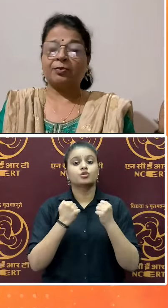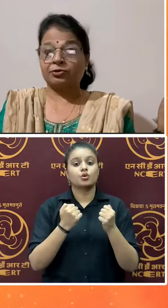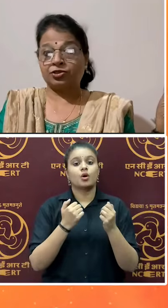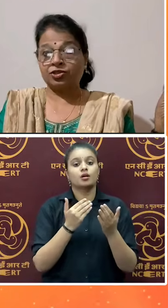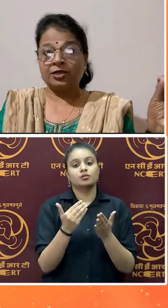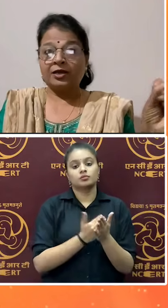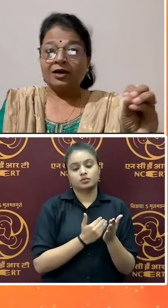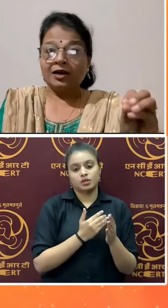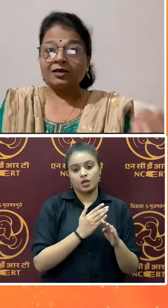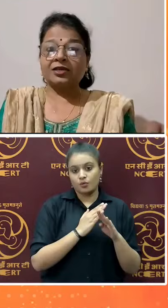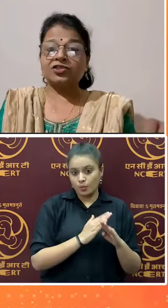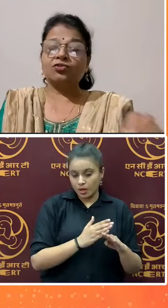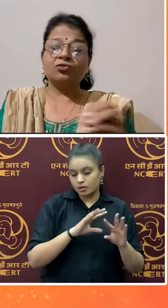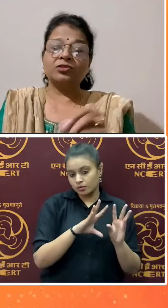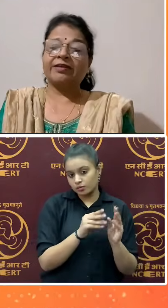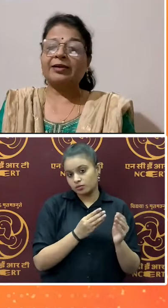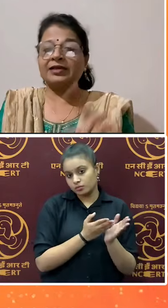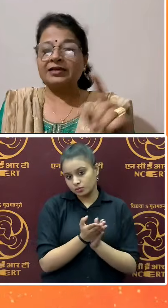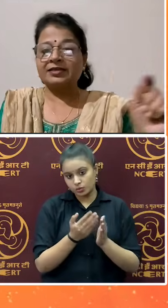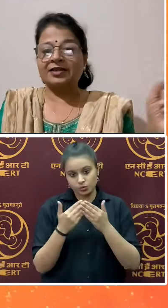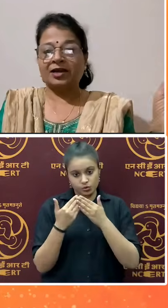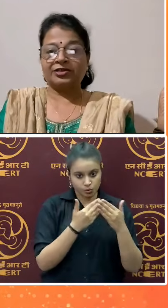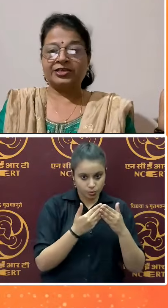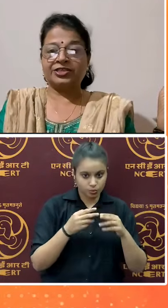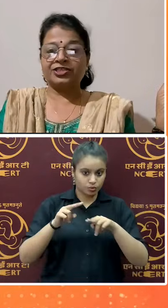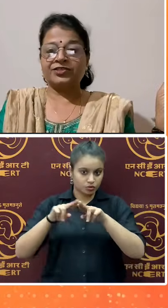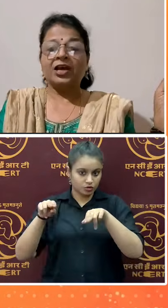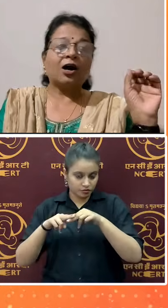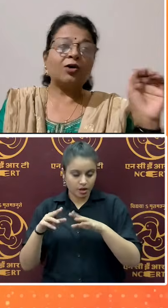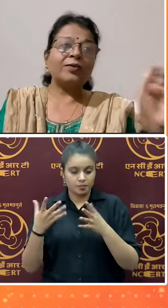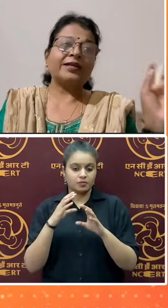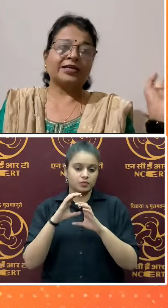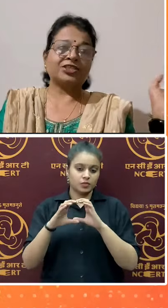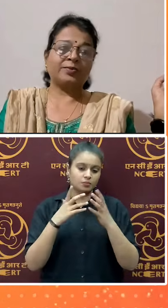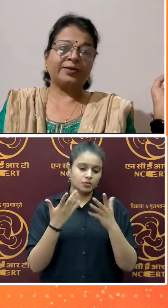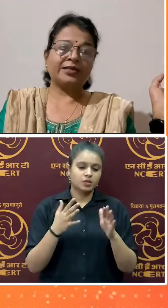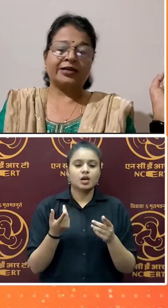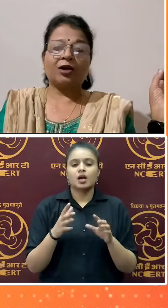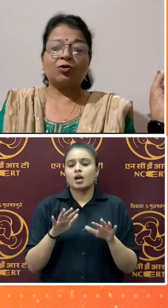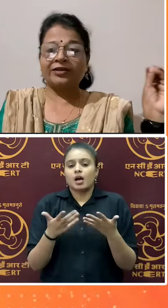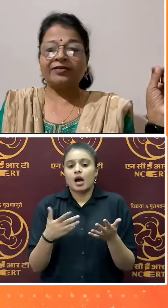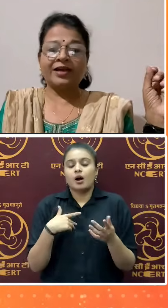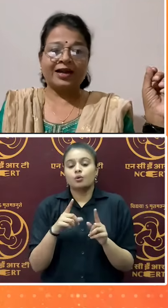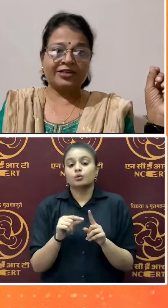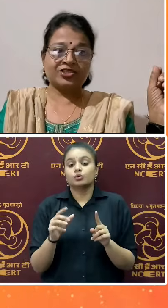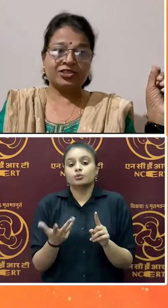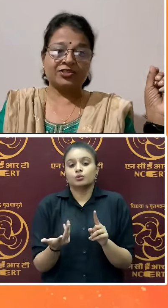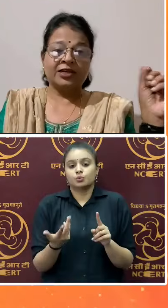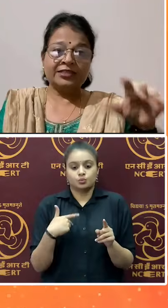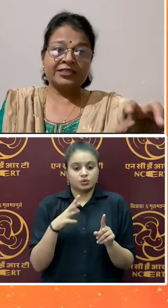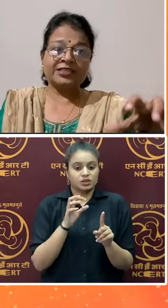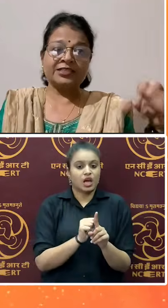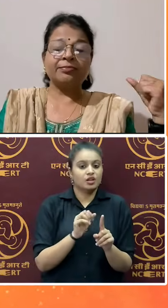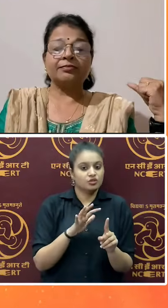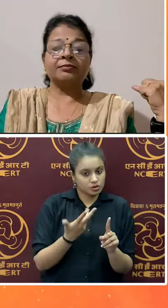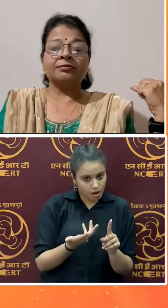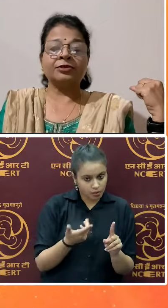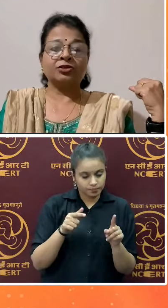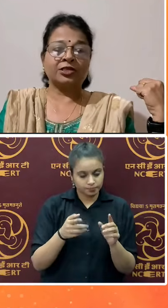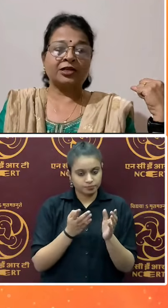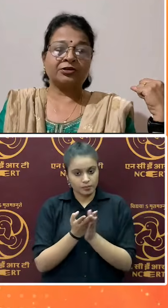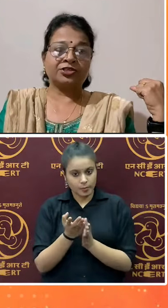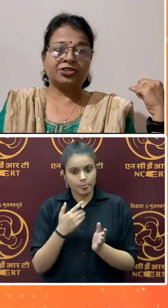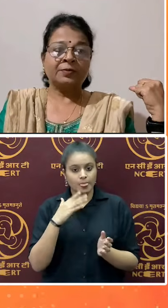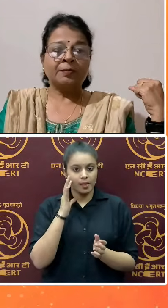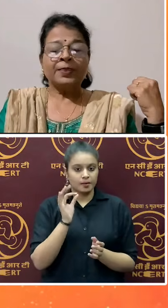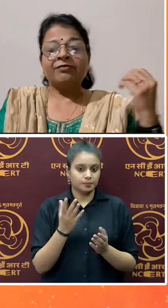prevention-based approaches across schools, families, and communications. How it has to be done? How can we address this? This is the